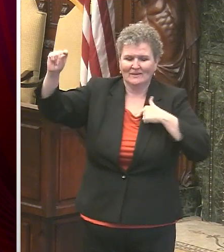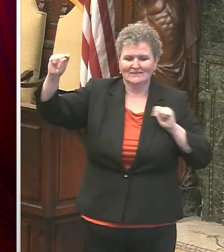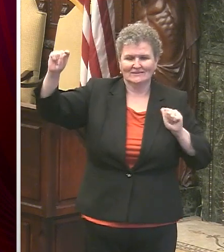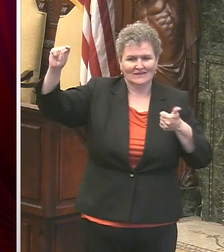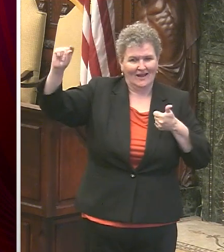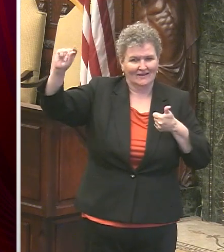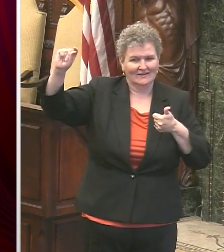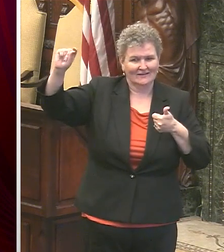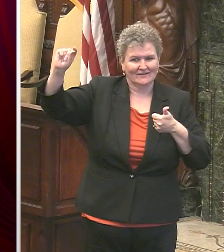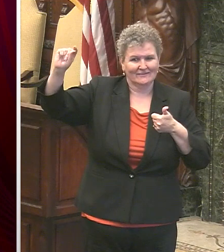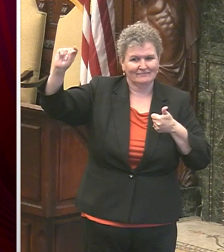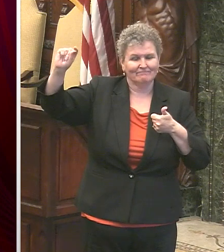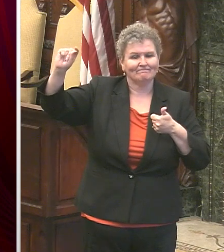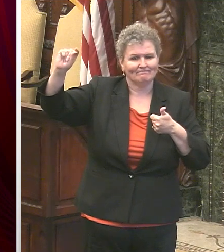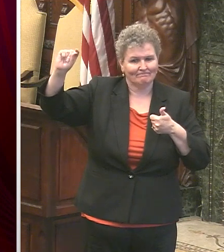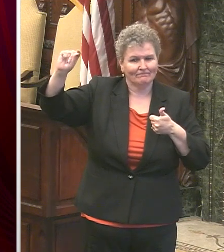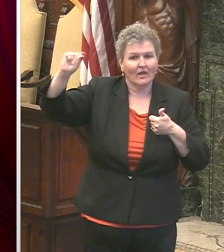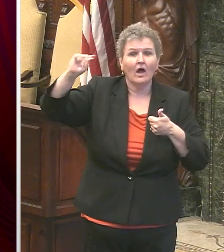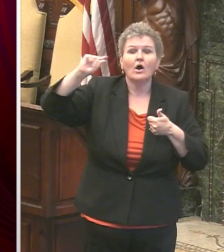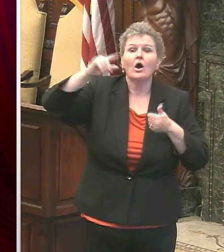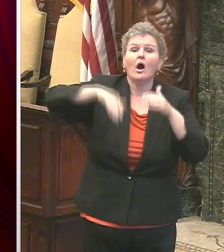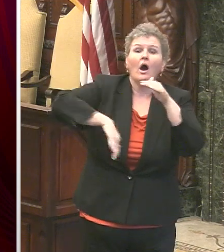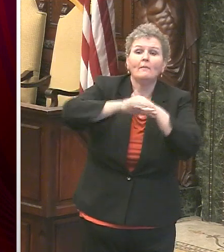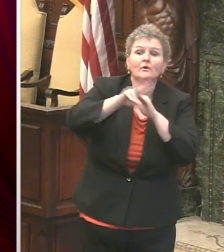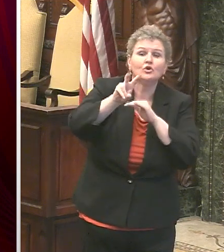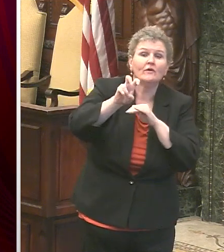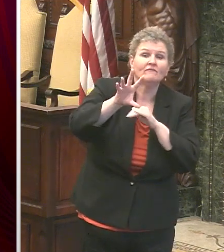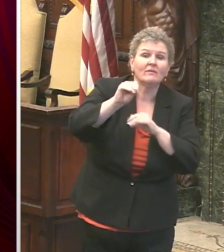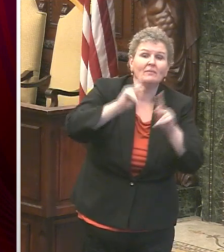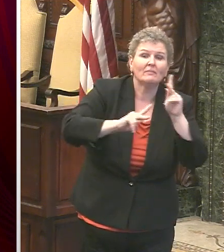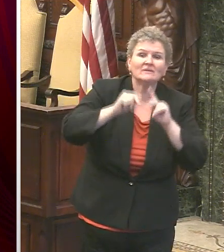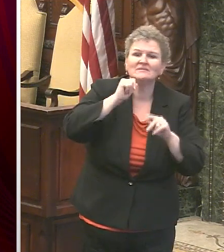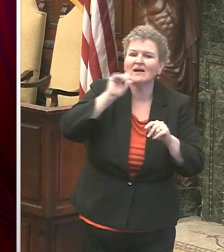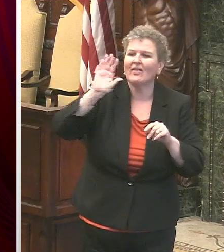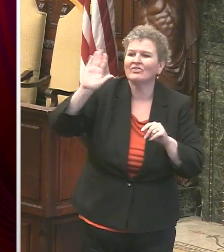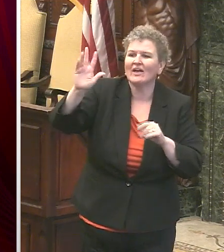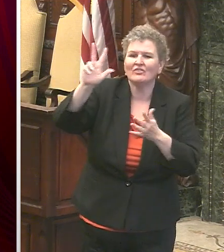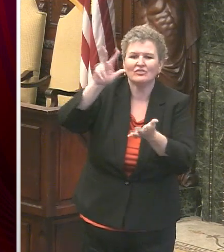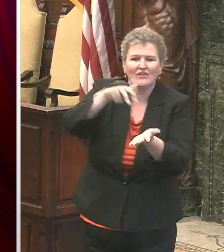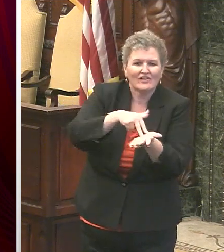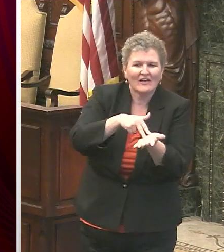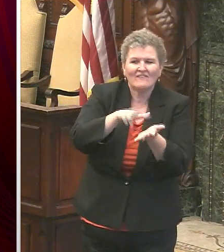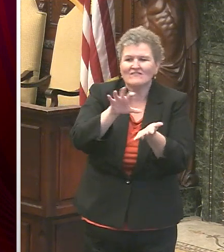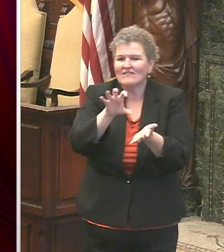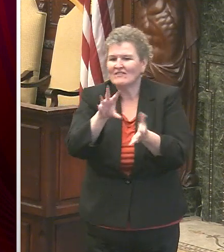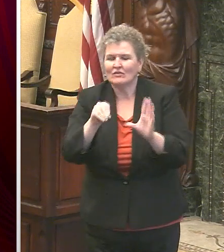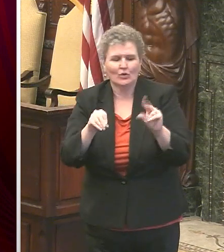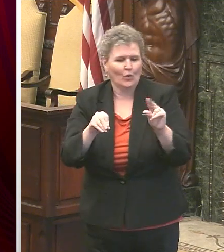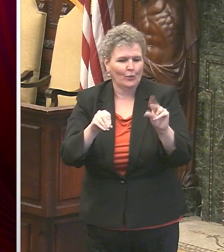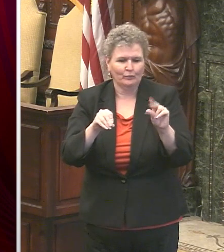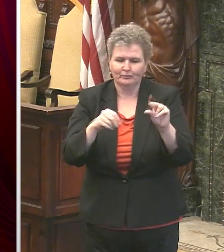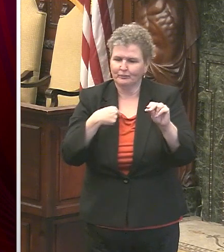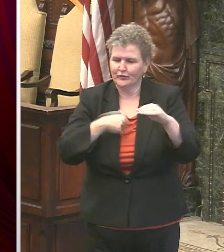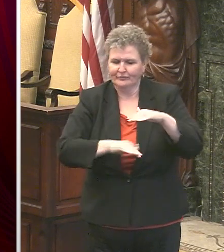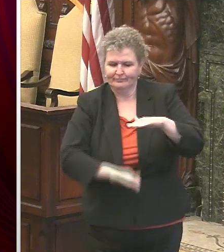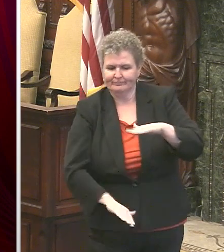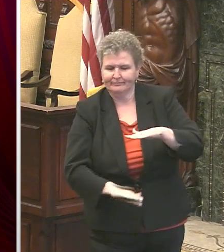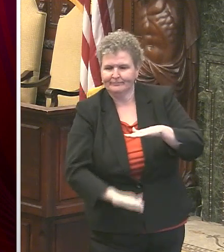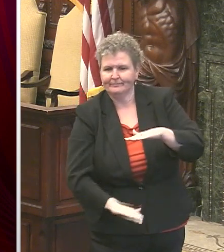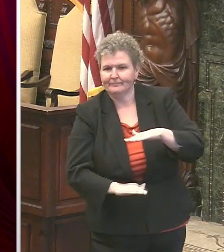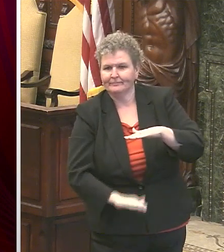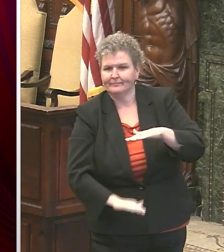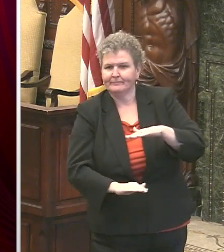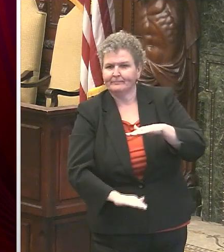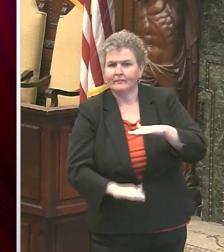allow up to 250 people, not up to 3,750 people as allowed by the governor. So how would this play out with a